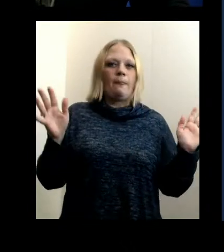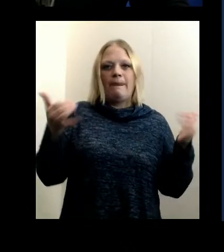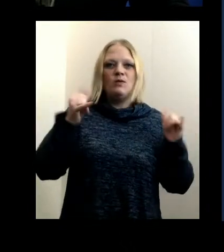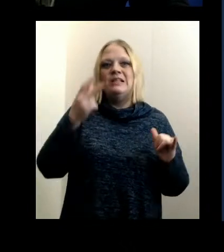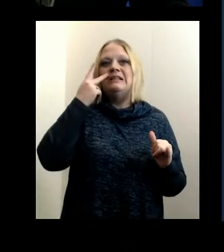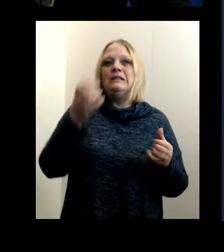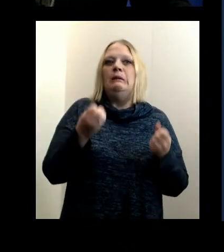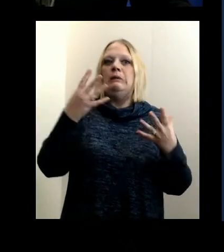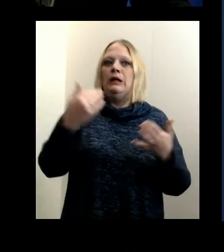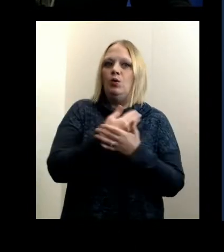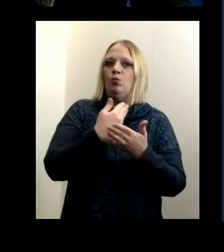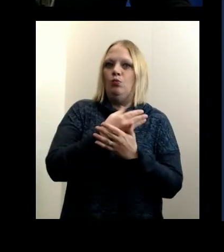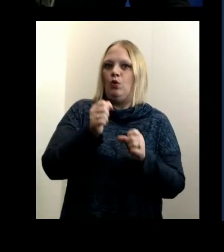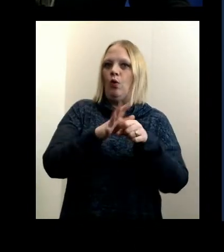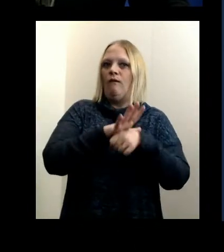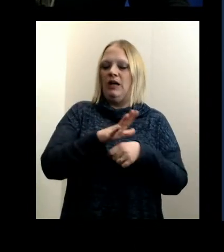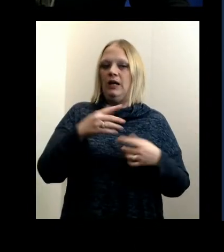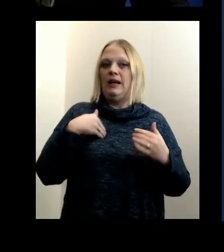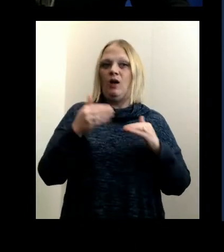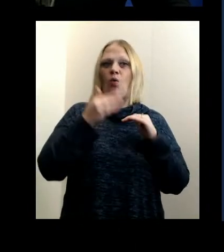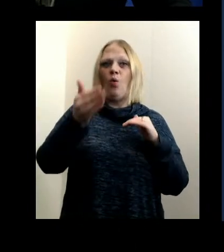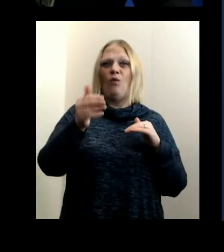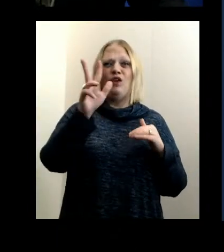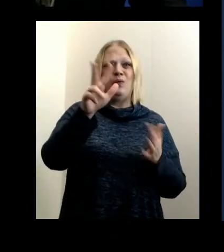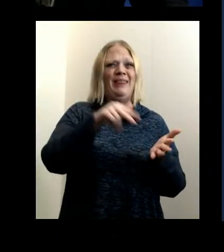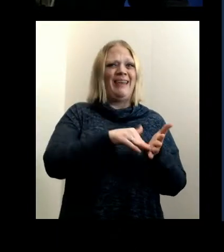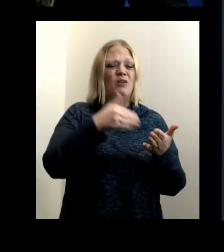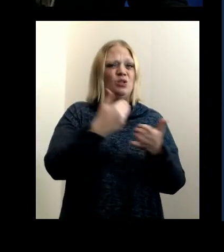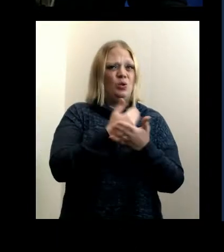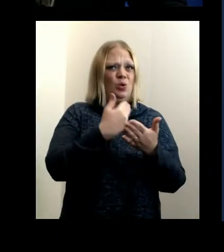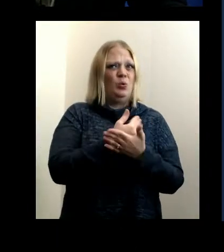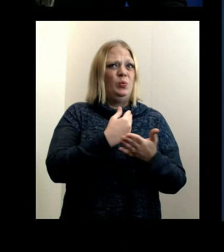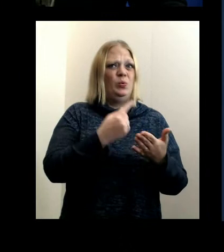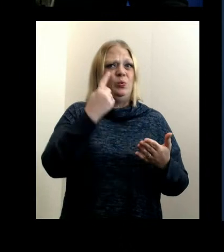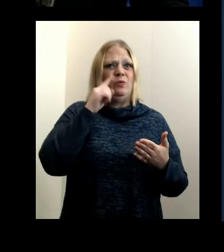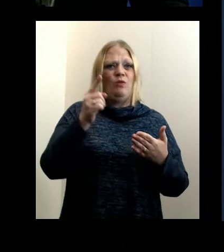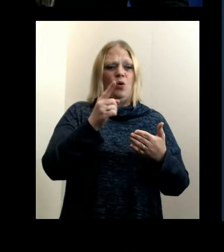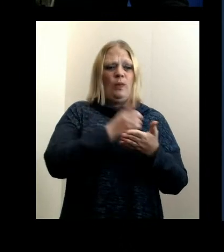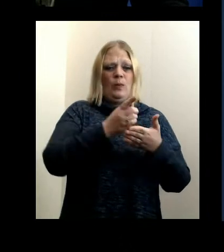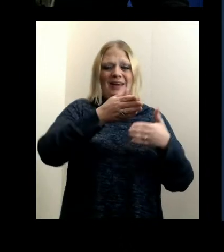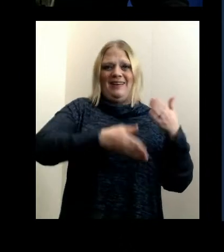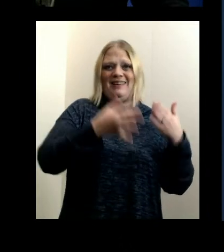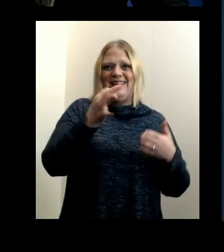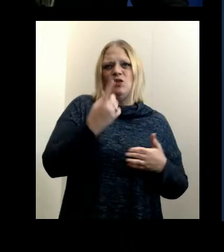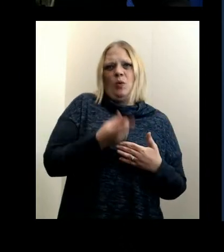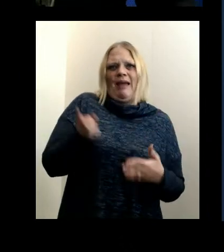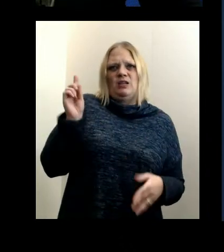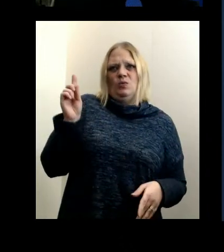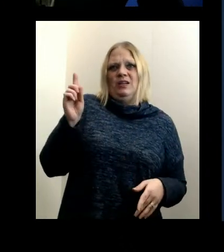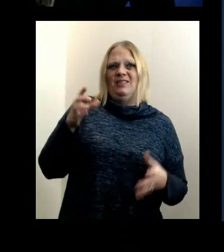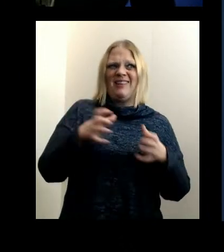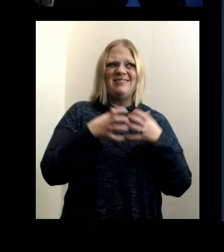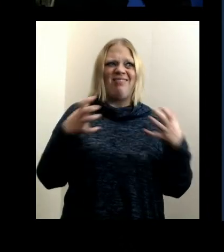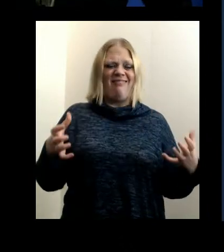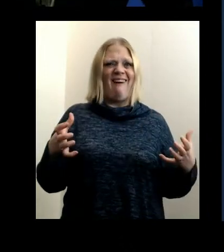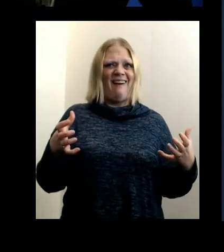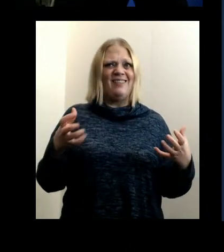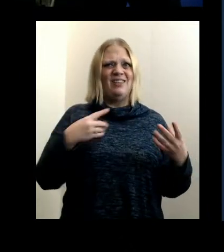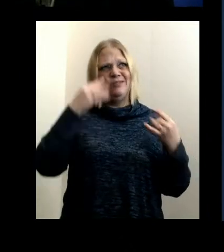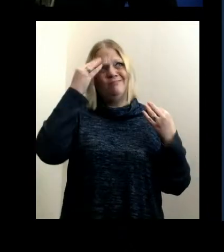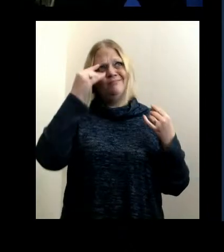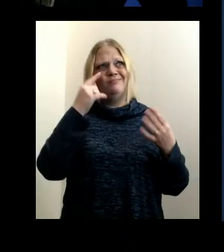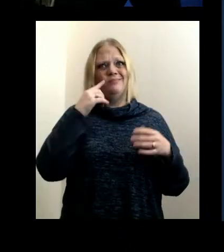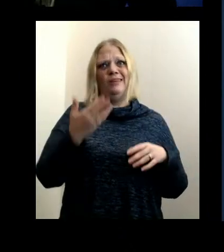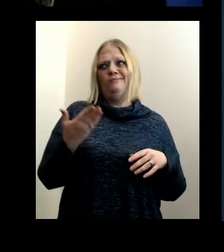COVID cases. We had over 3,000 new COVID cases for the week ending the 19th. That's a lot of cases considering where we were earlier in the